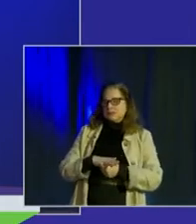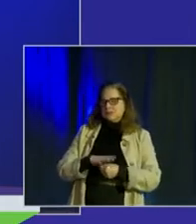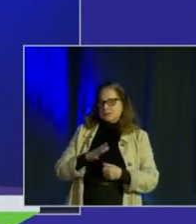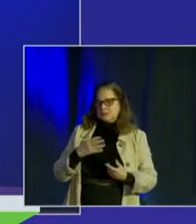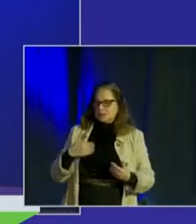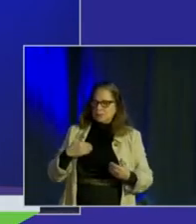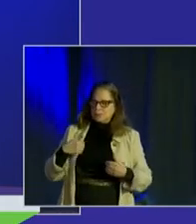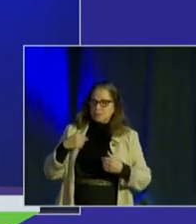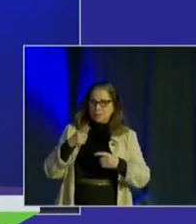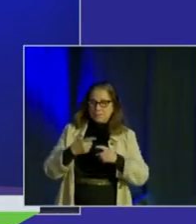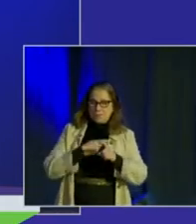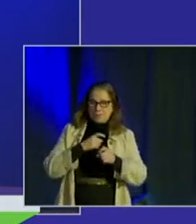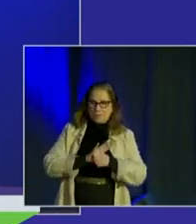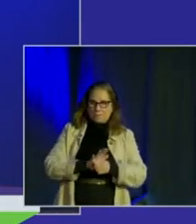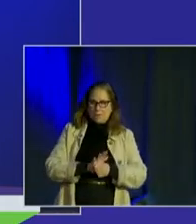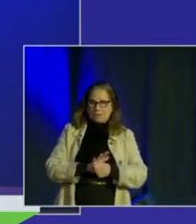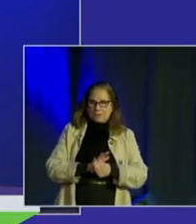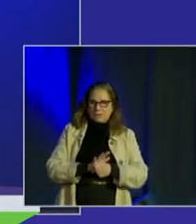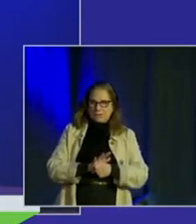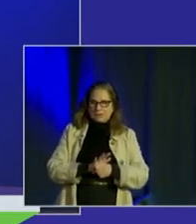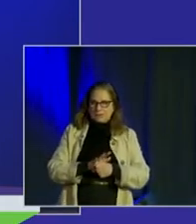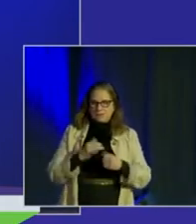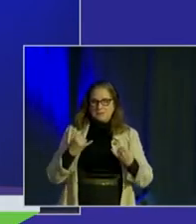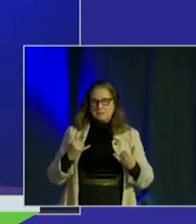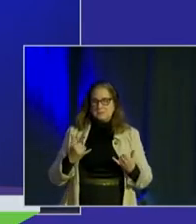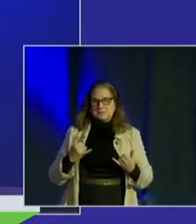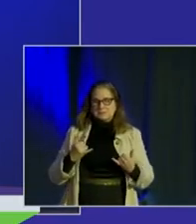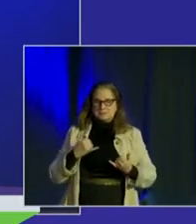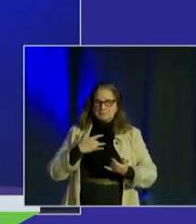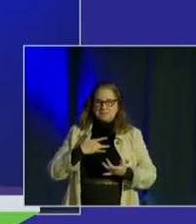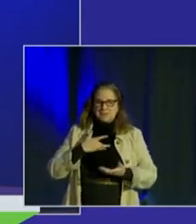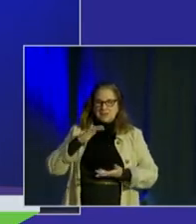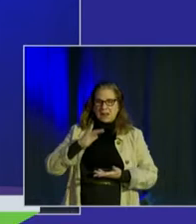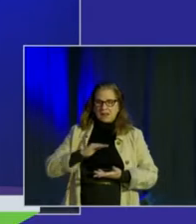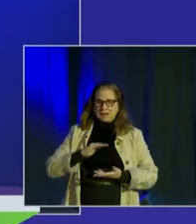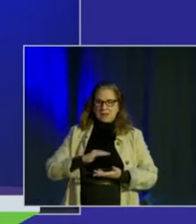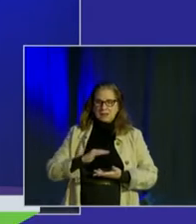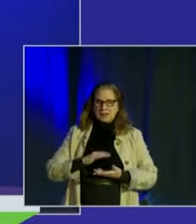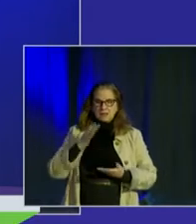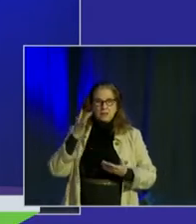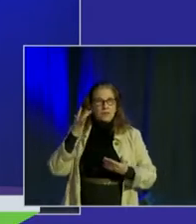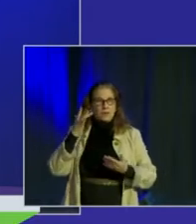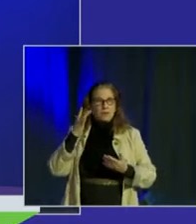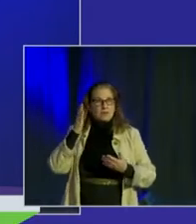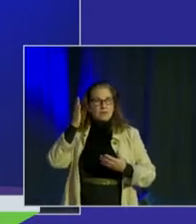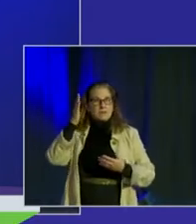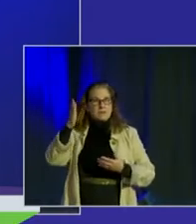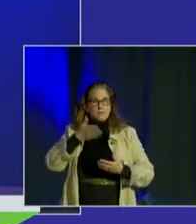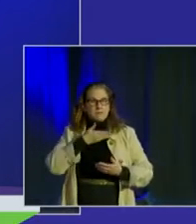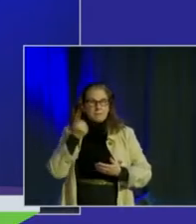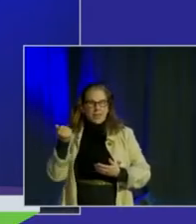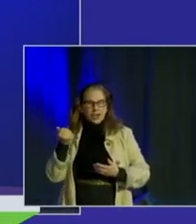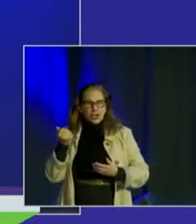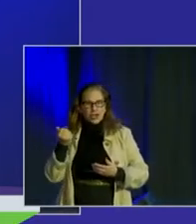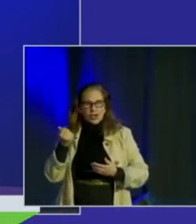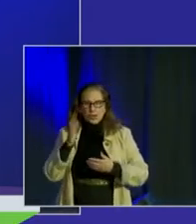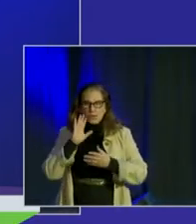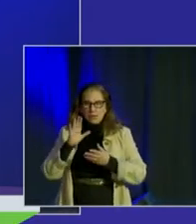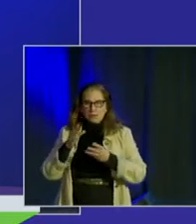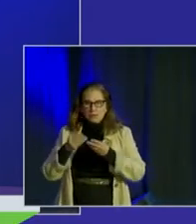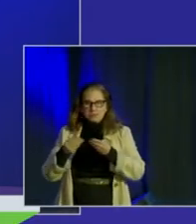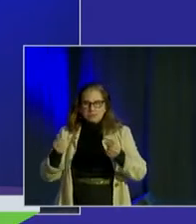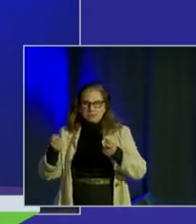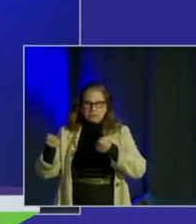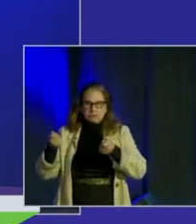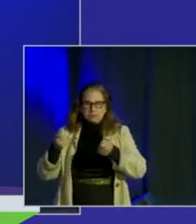and stronger future for DC post-COVID. So we look forward to hearing from you today. I'm joined by members